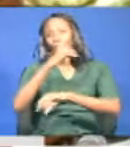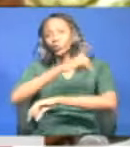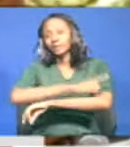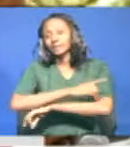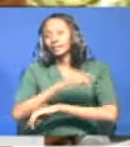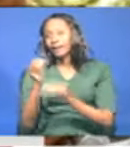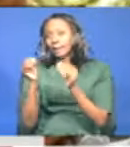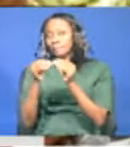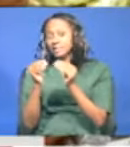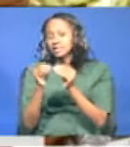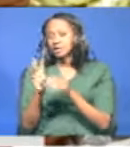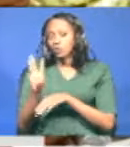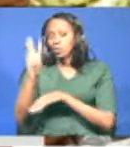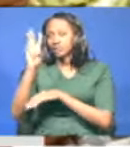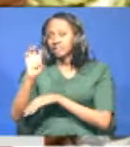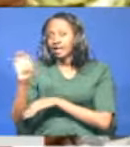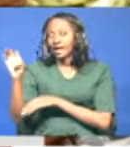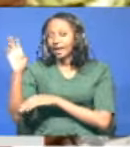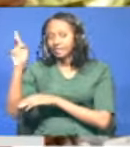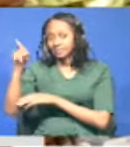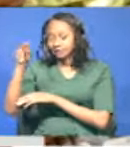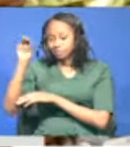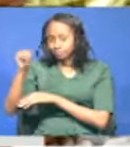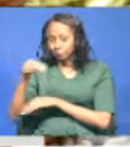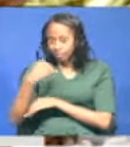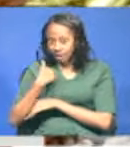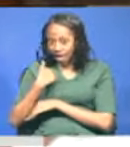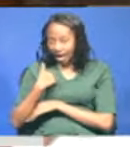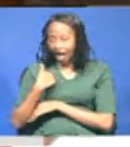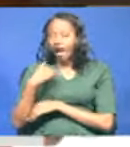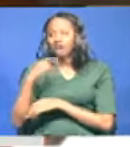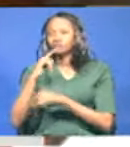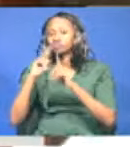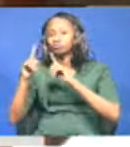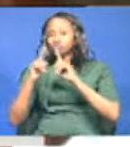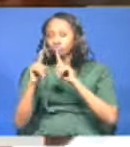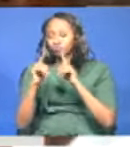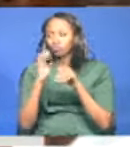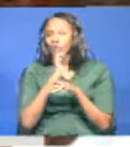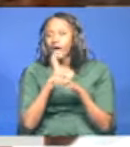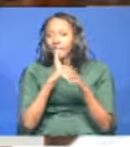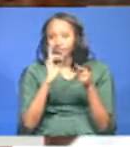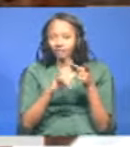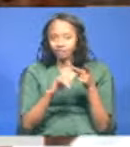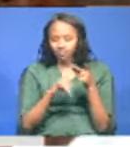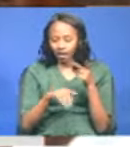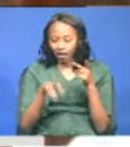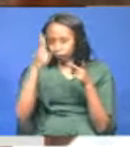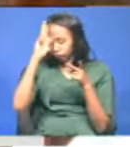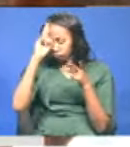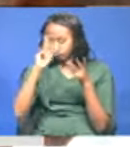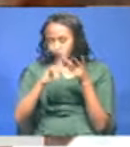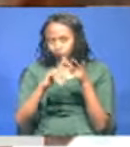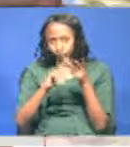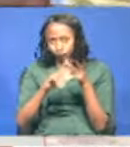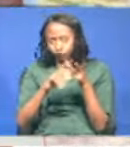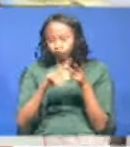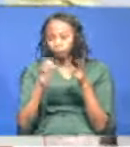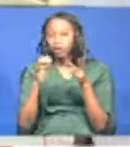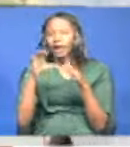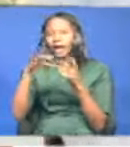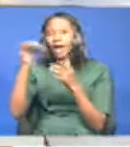East Member of Parliament Aidan Daoud. The forum brought together elders, security personnel and elected leaders from